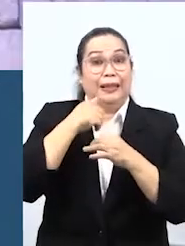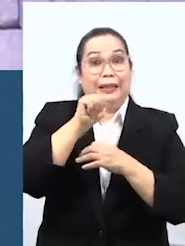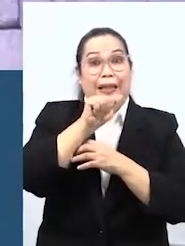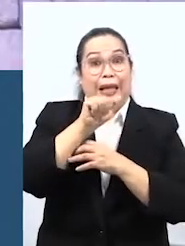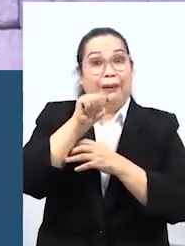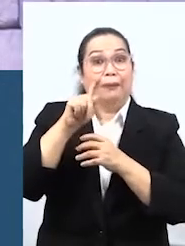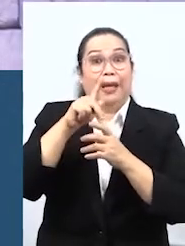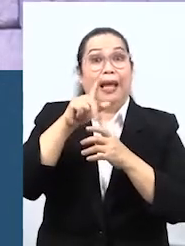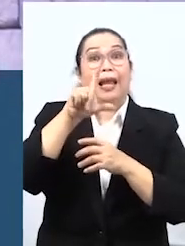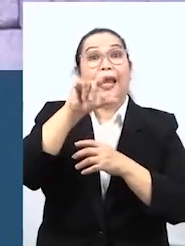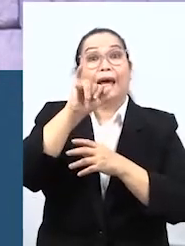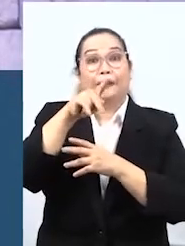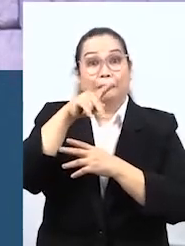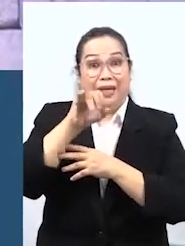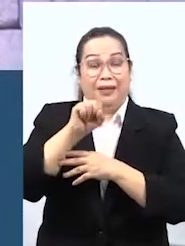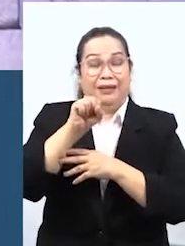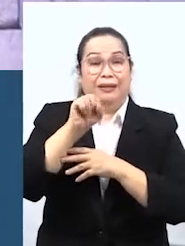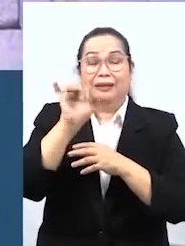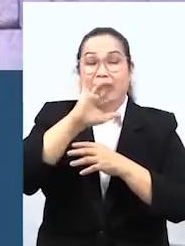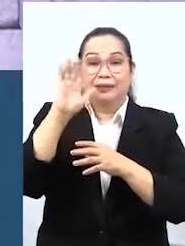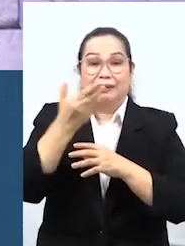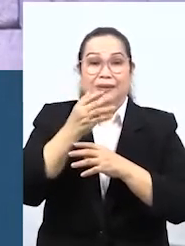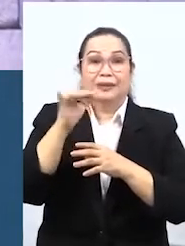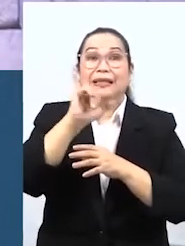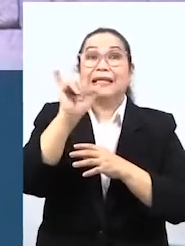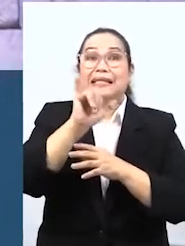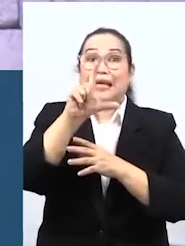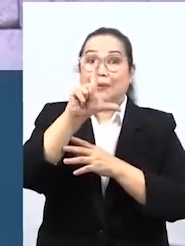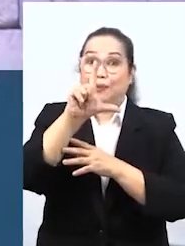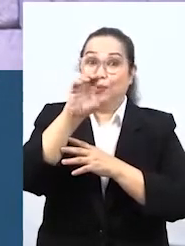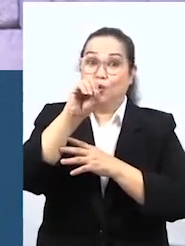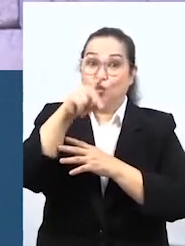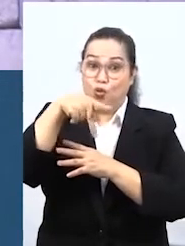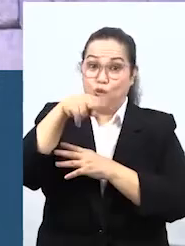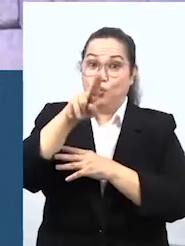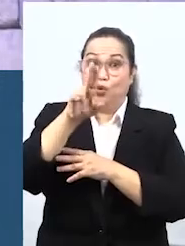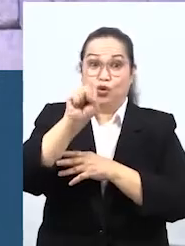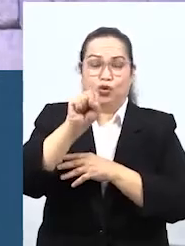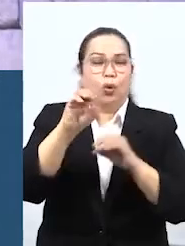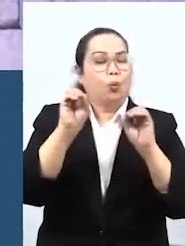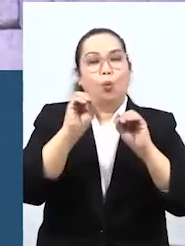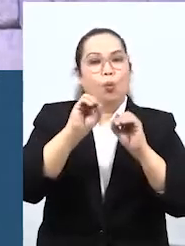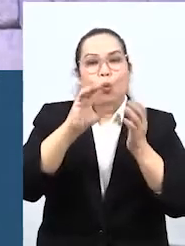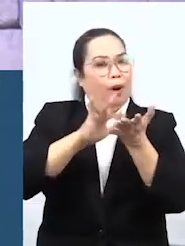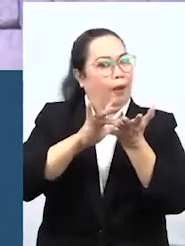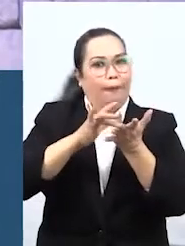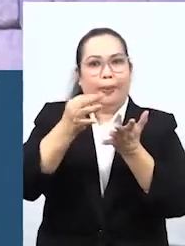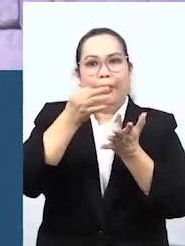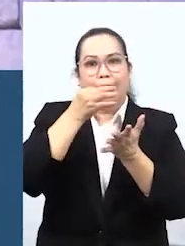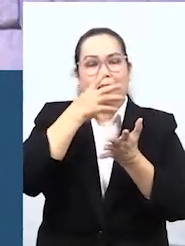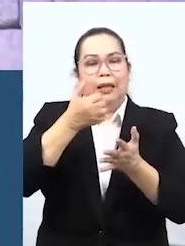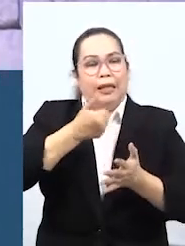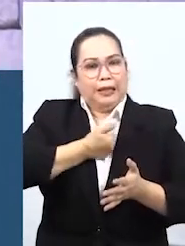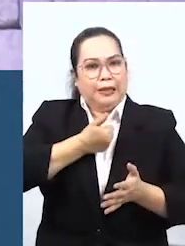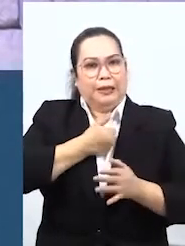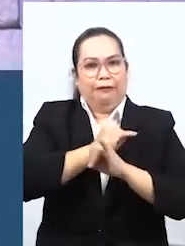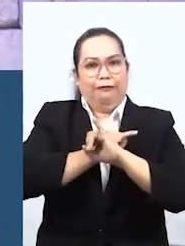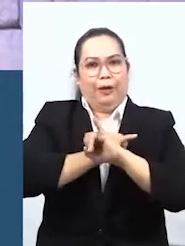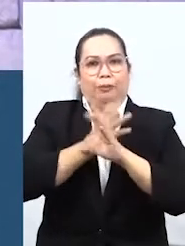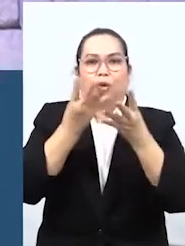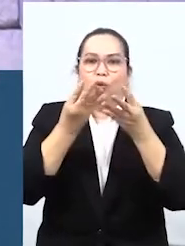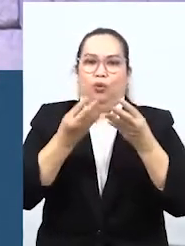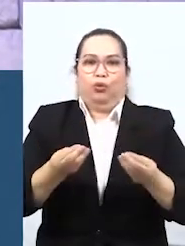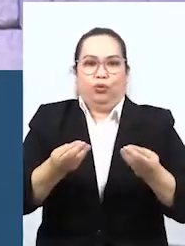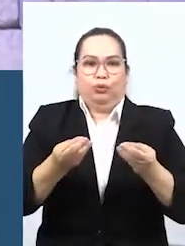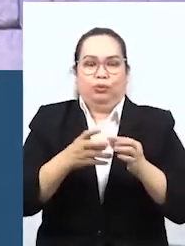Syndrome apas is the cousin of lupus There's no cure for those autoimmune diseases ba